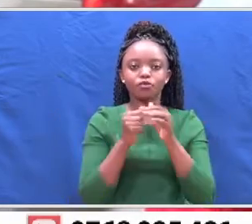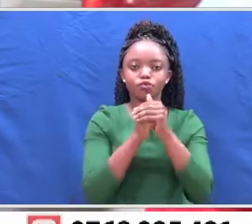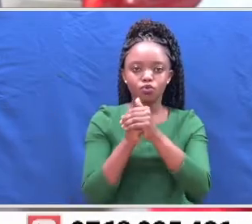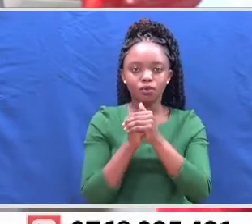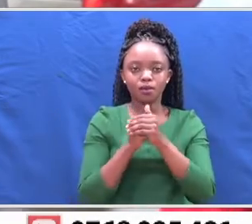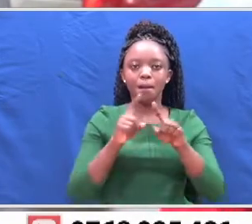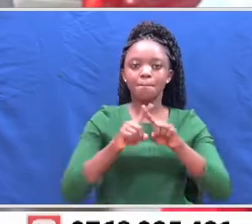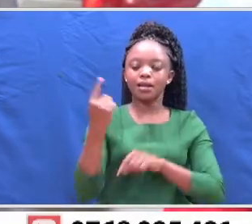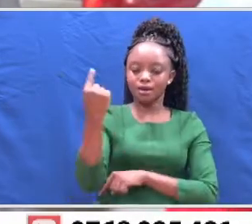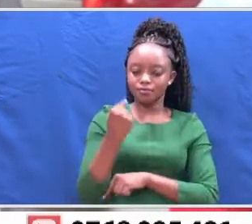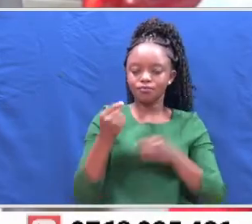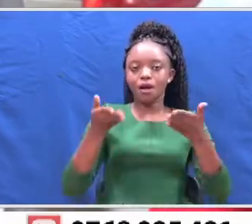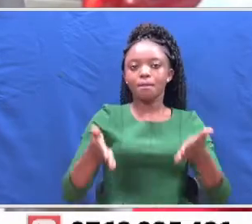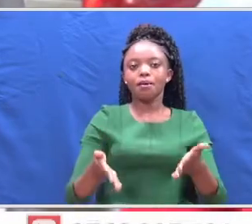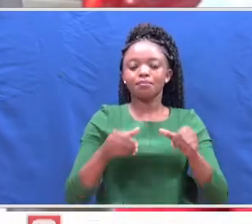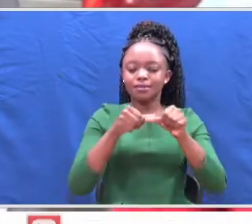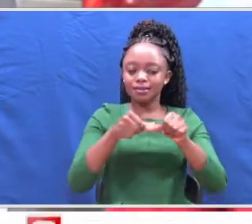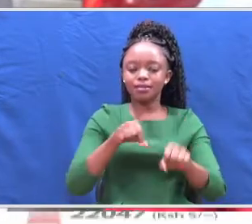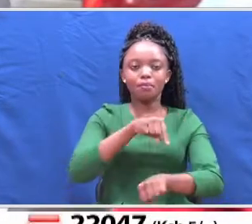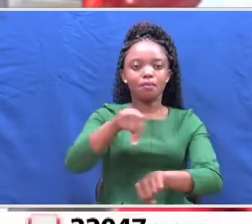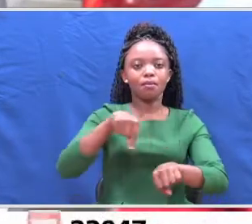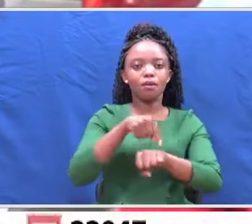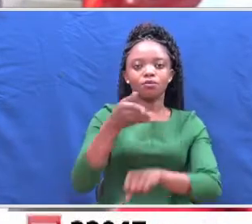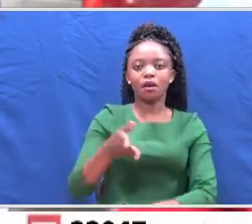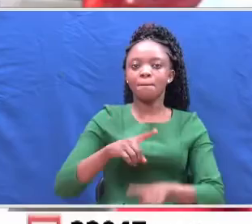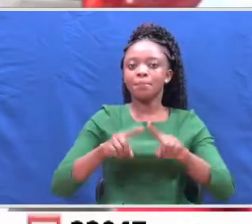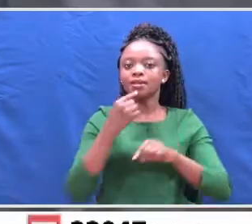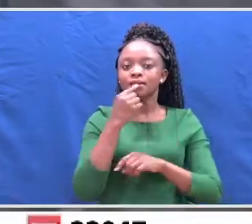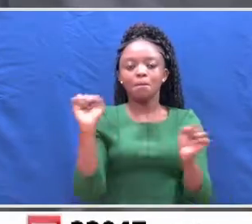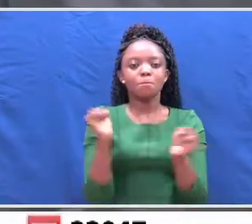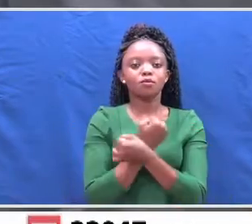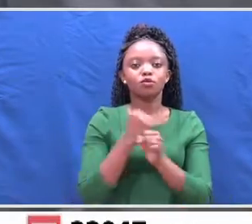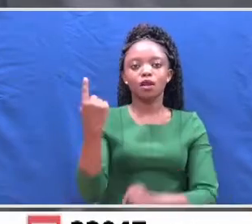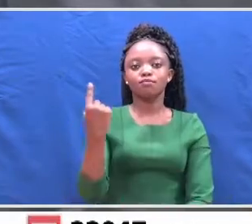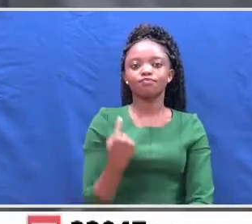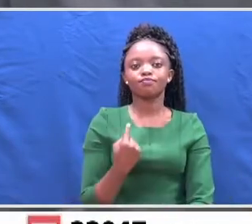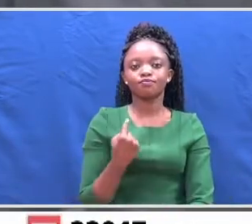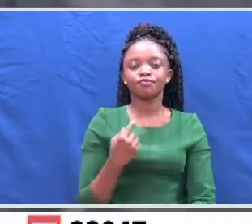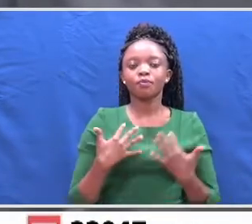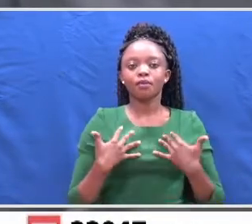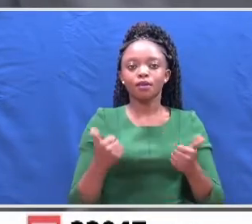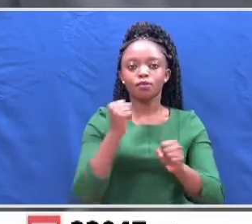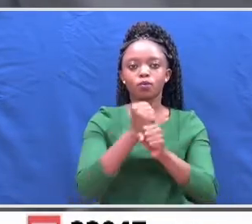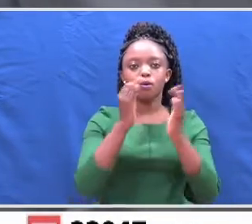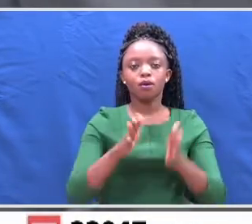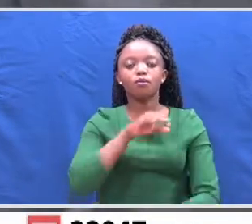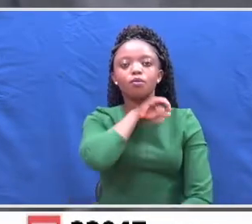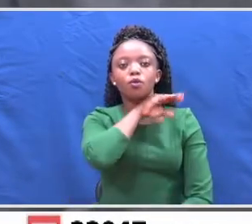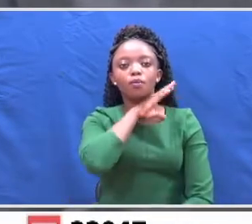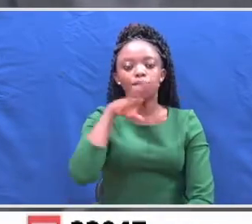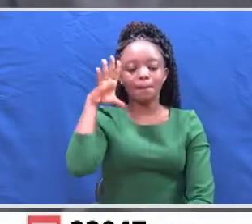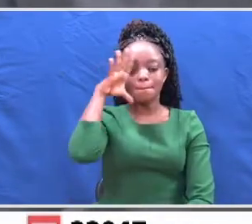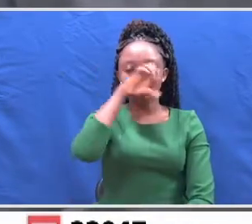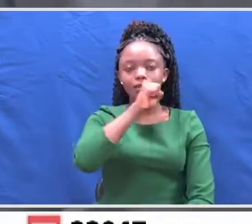tukakuja hapa. Tumeshinda hapa, lakini tunaelezwa kwamba hawawezi kuja. Wahudumu wa afya wamekuwa kilalamikia kukosa vifaa